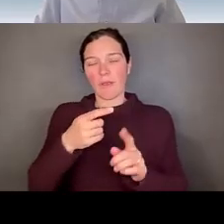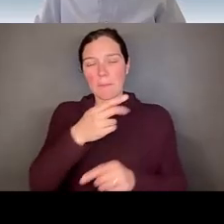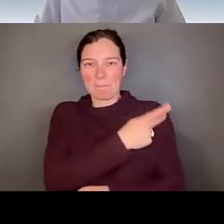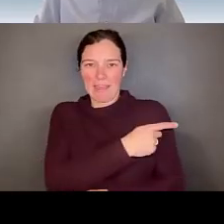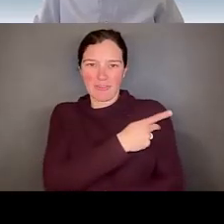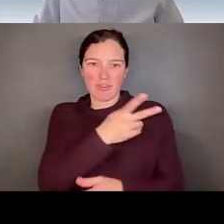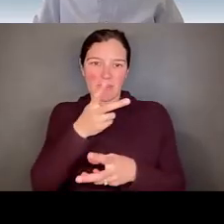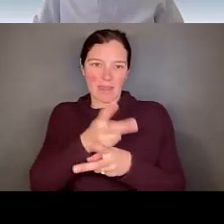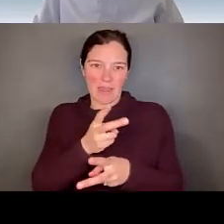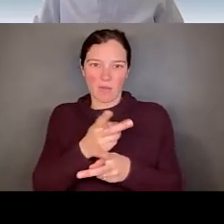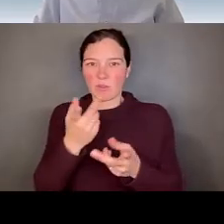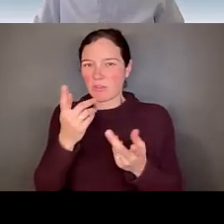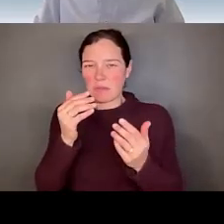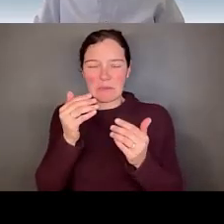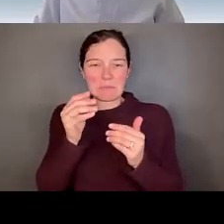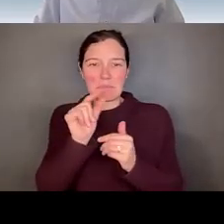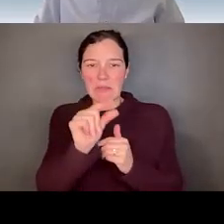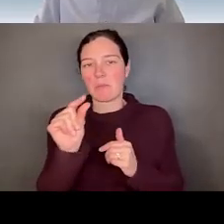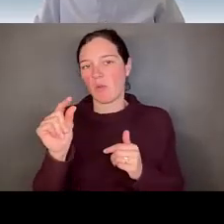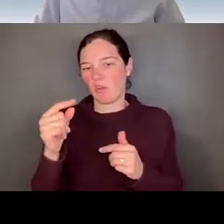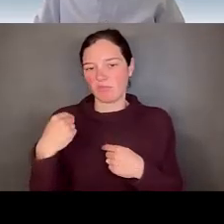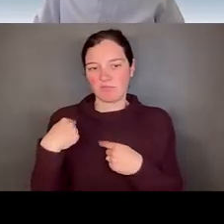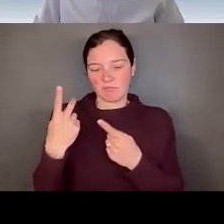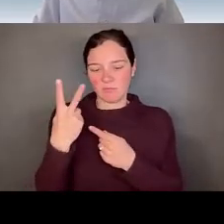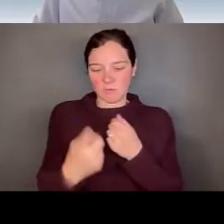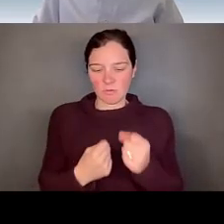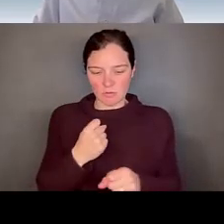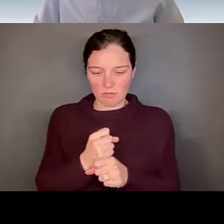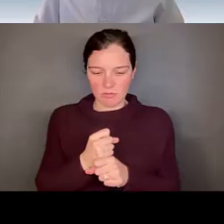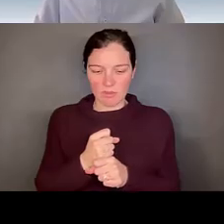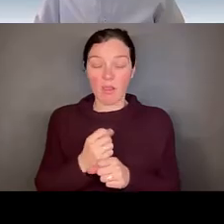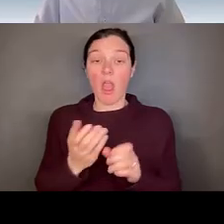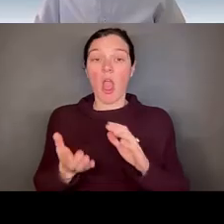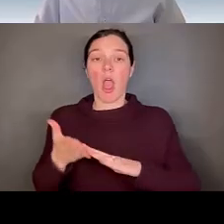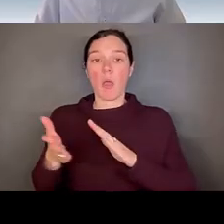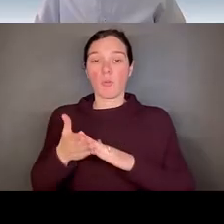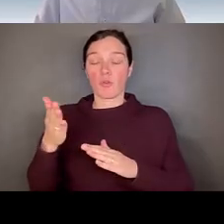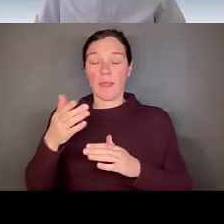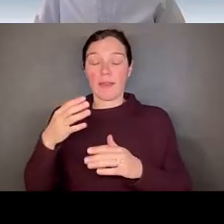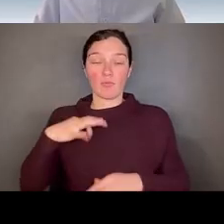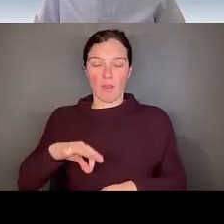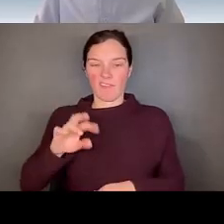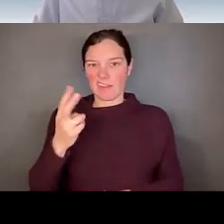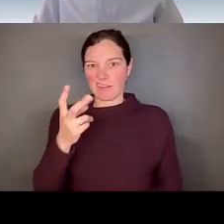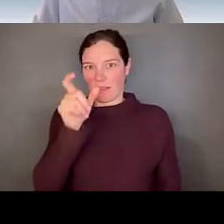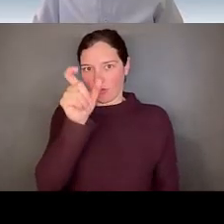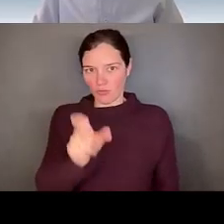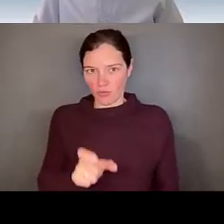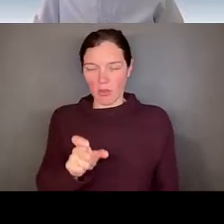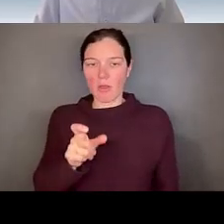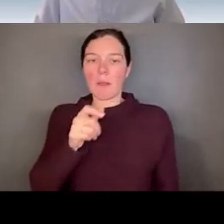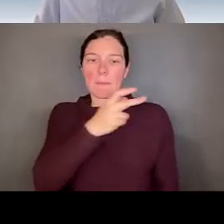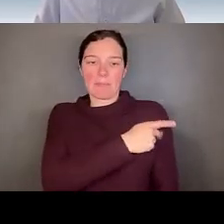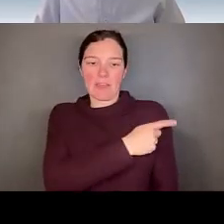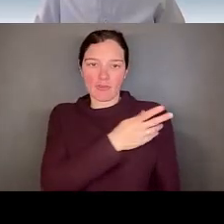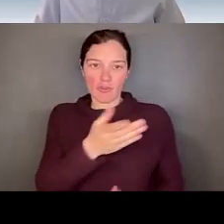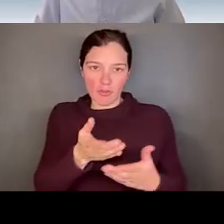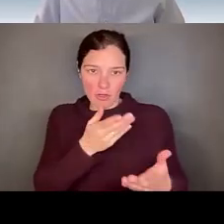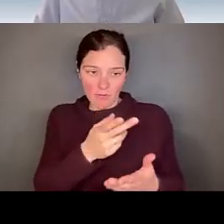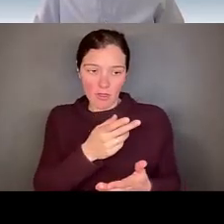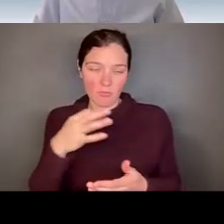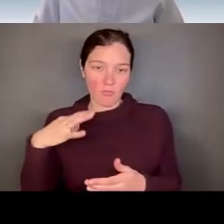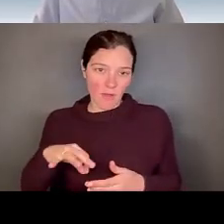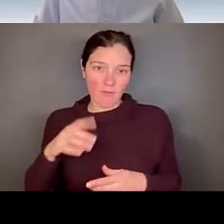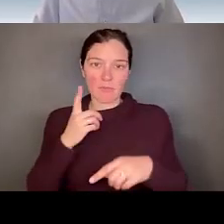care, which have been minimal over the previous 2 years. Operating profits, the second row on the chart, include patient service profits plus